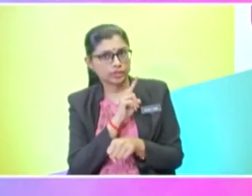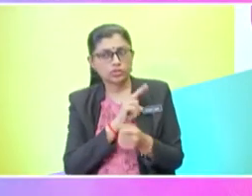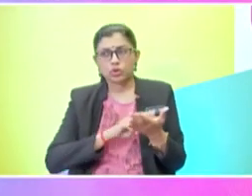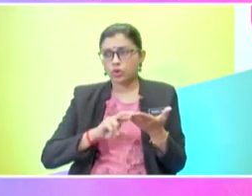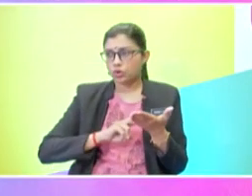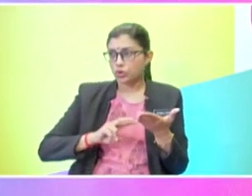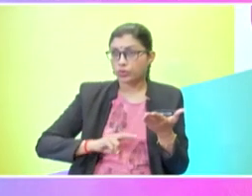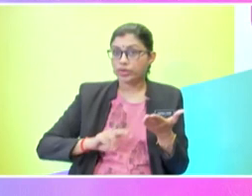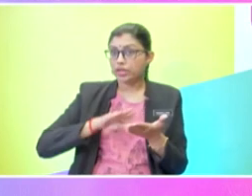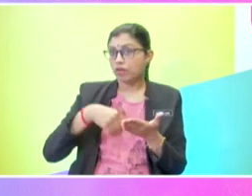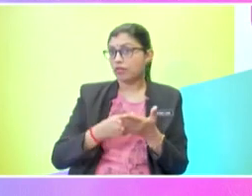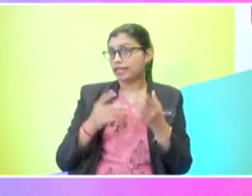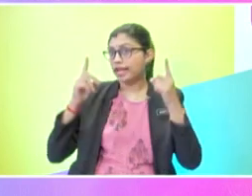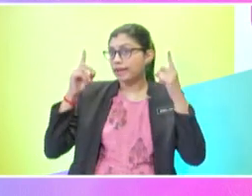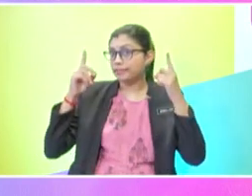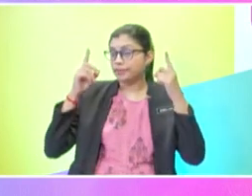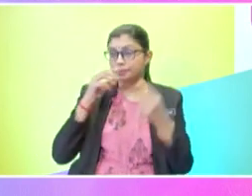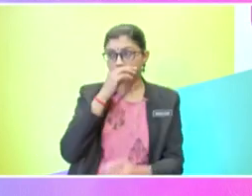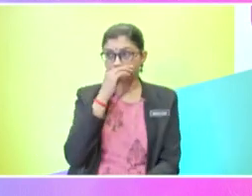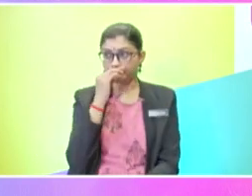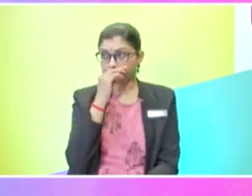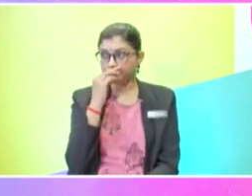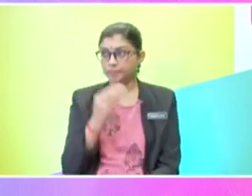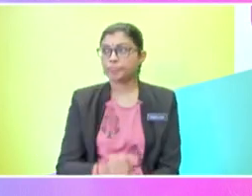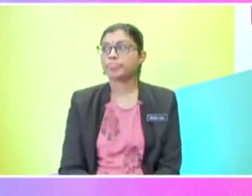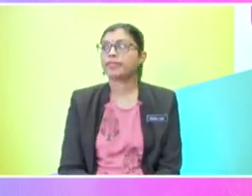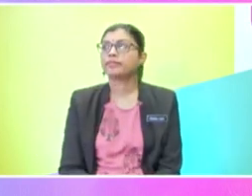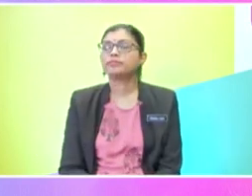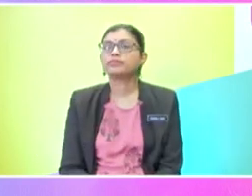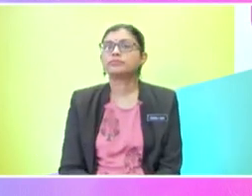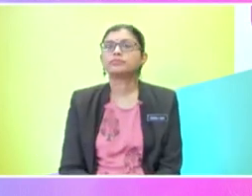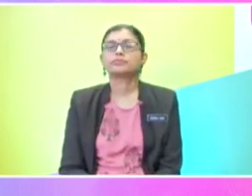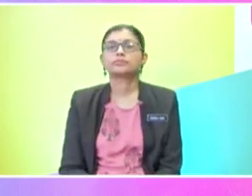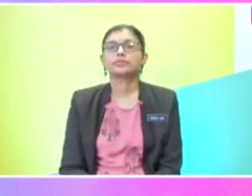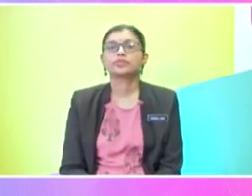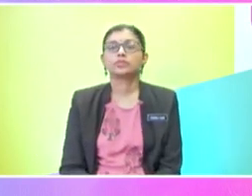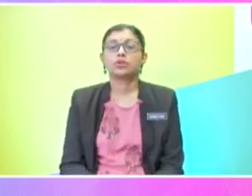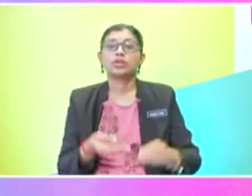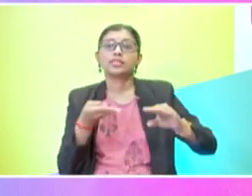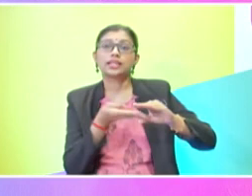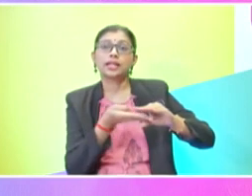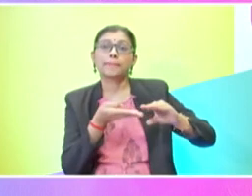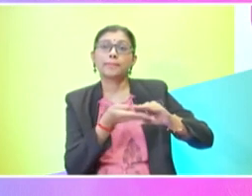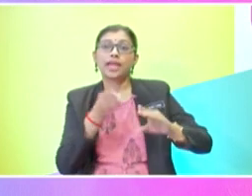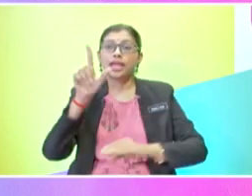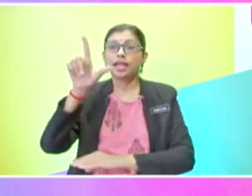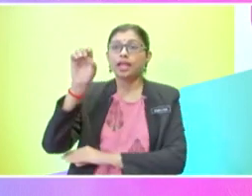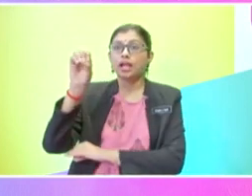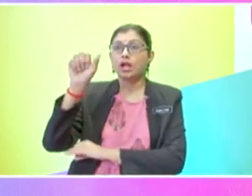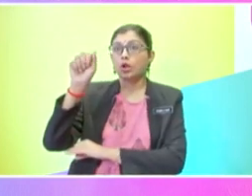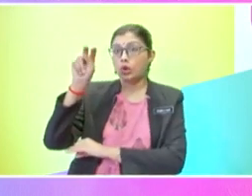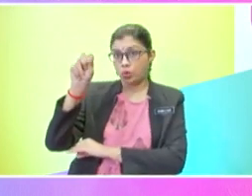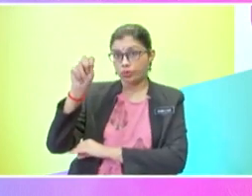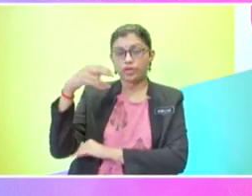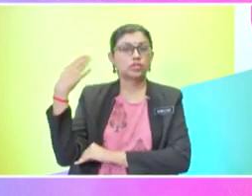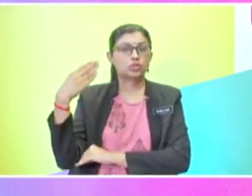an advance payment of 40%, okay, for that car, and the remaining he got a bank loan. Okay, this is what usually people do to get a car,